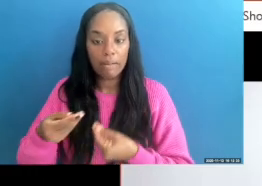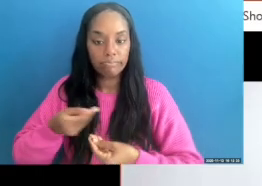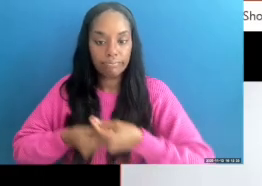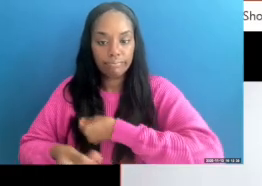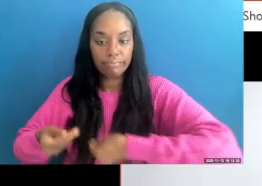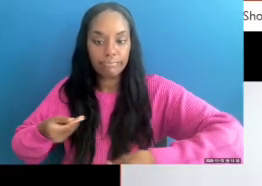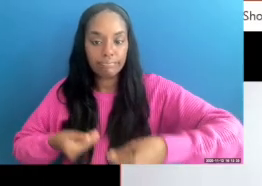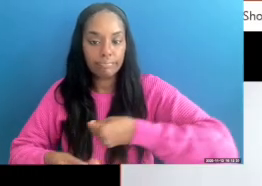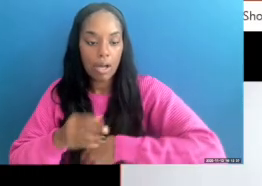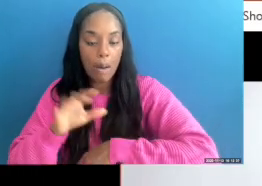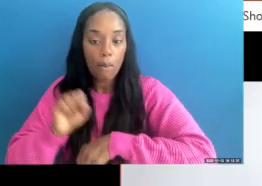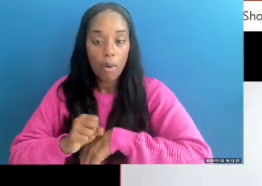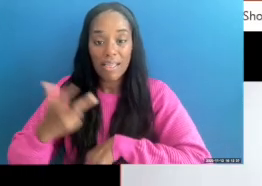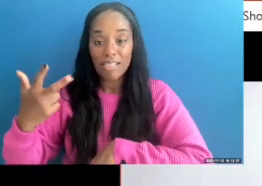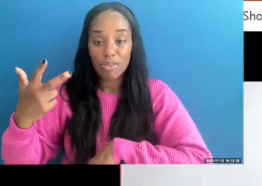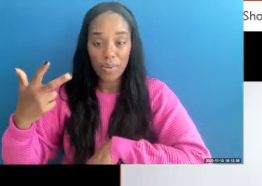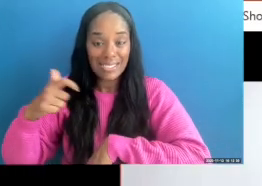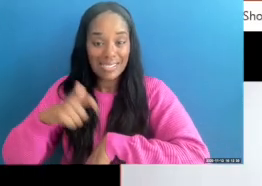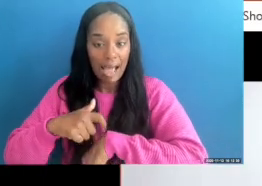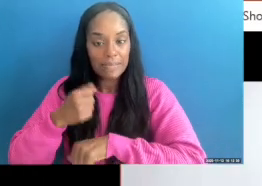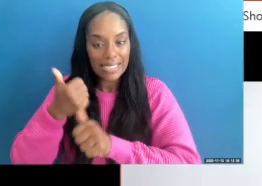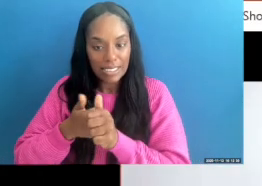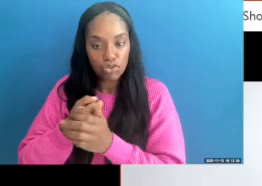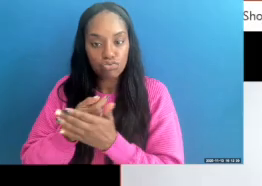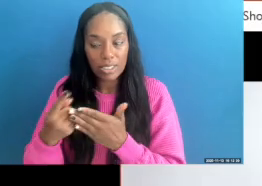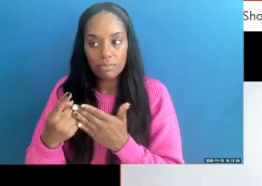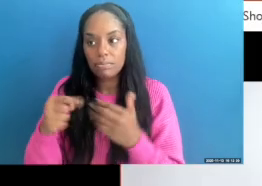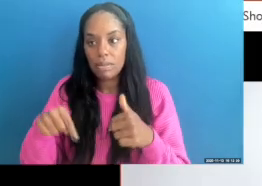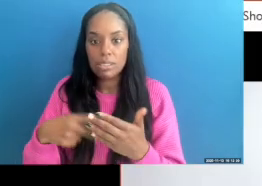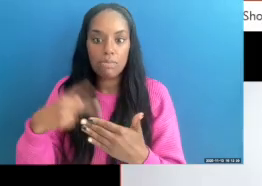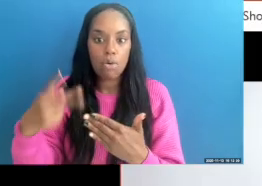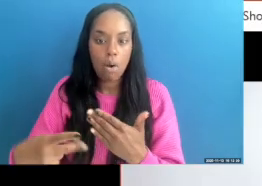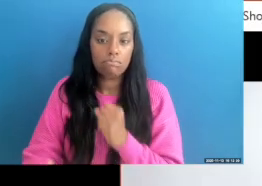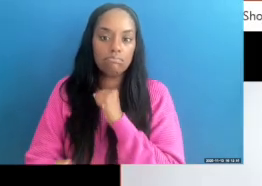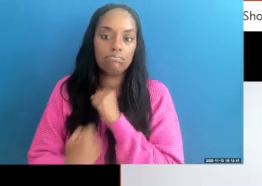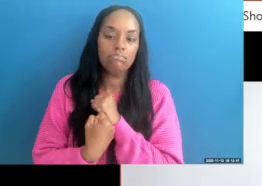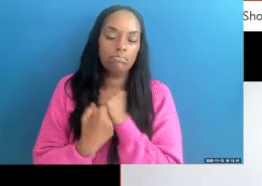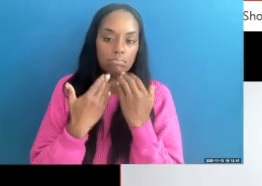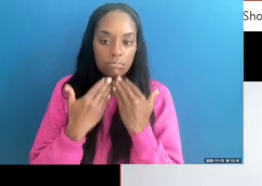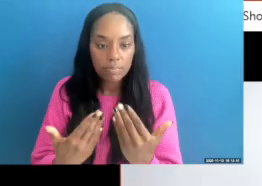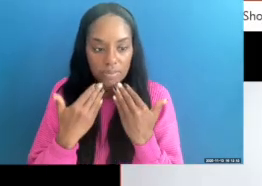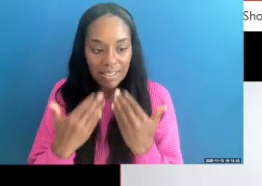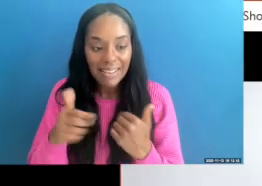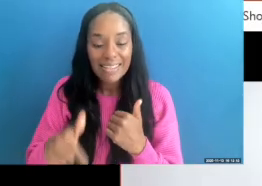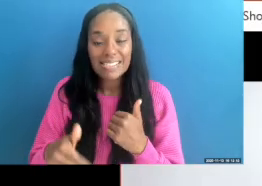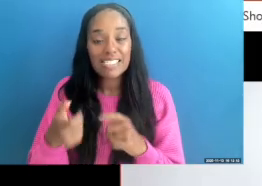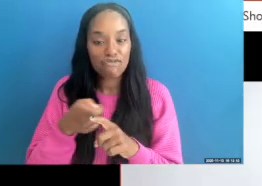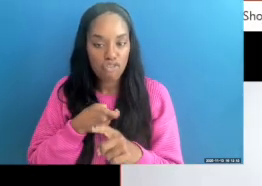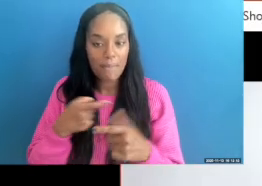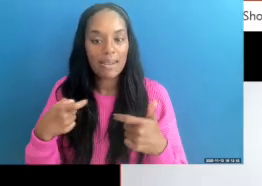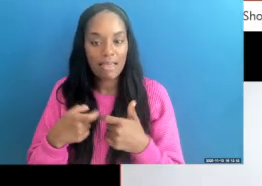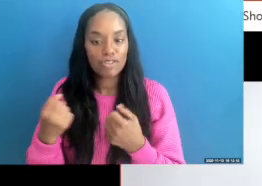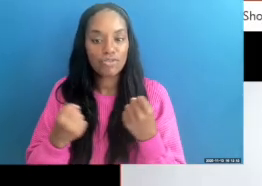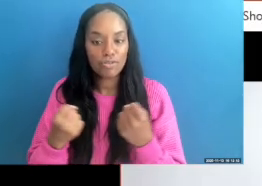at least 3 times per week. Thanks to this program that has supported us. This is from